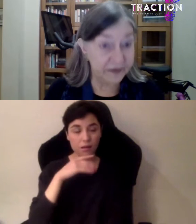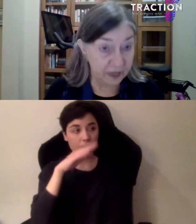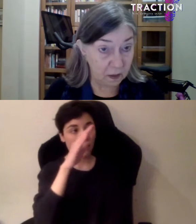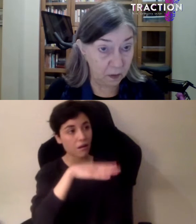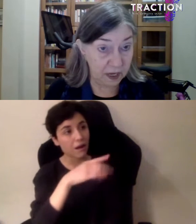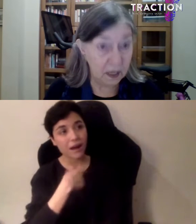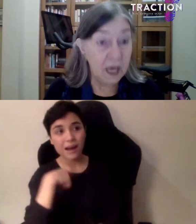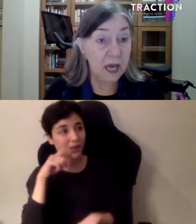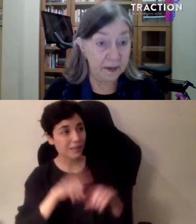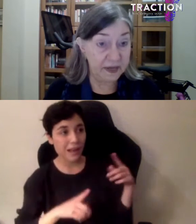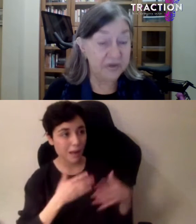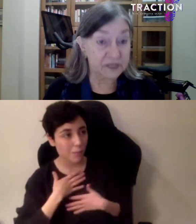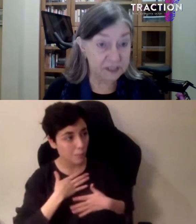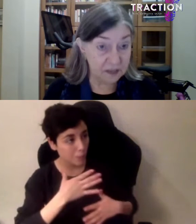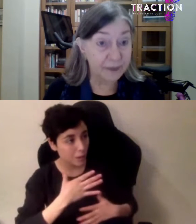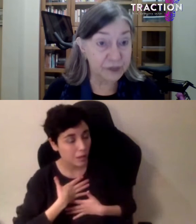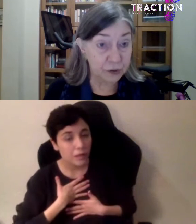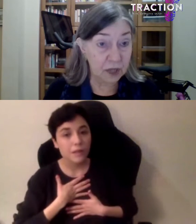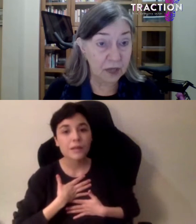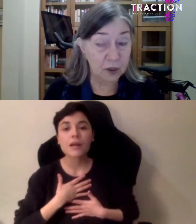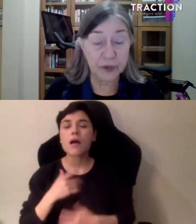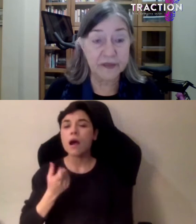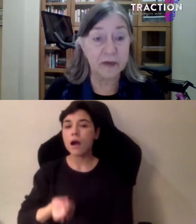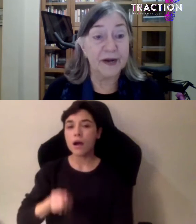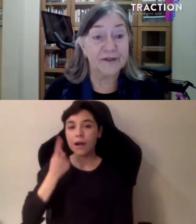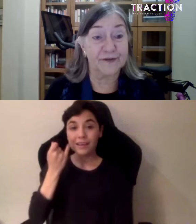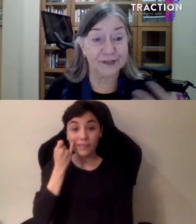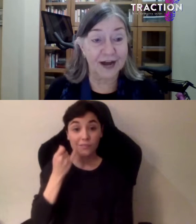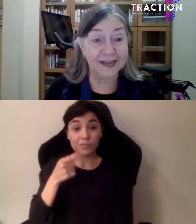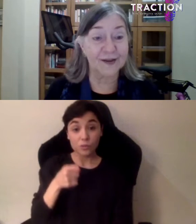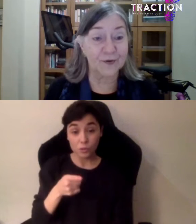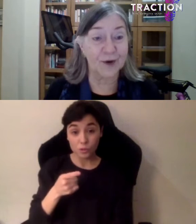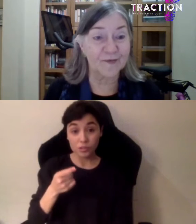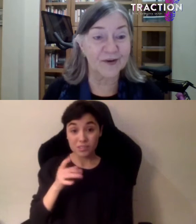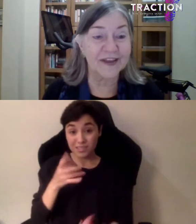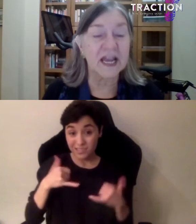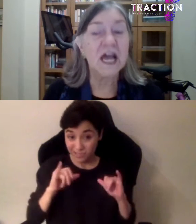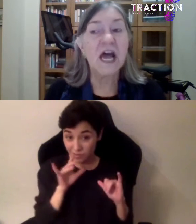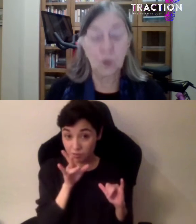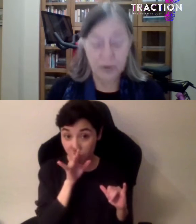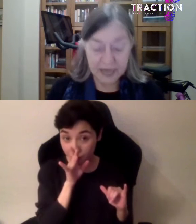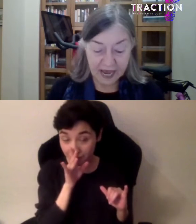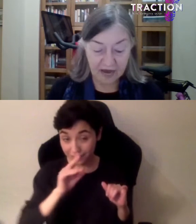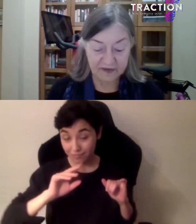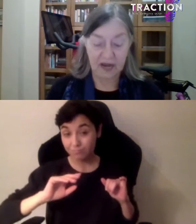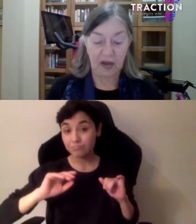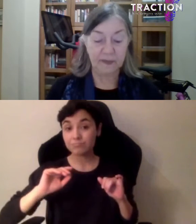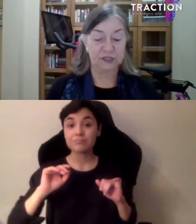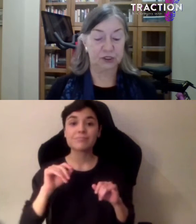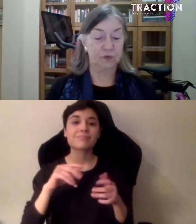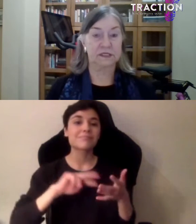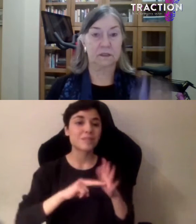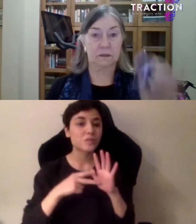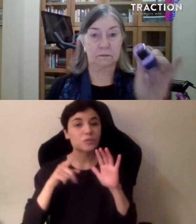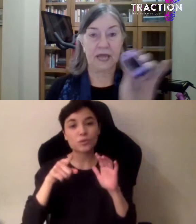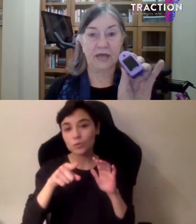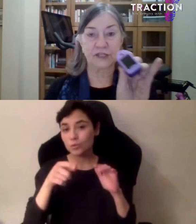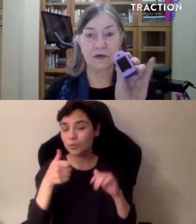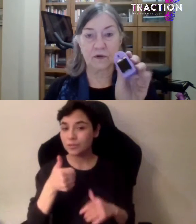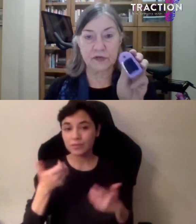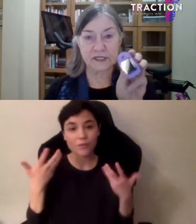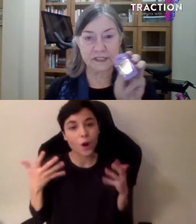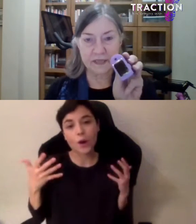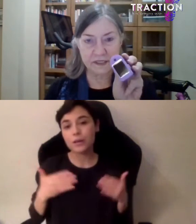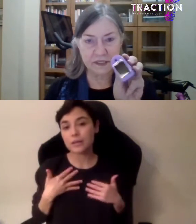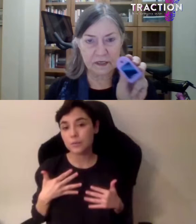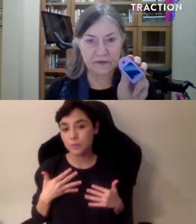fact breathing, okay? I mean, if it stops, you're no longer breathing, but if you're talking, you are breathing. We have, and I'm gonna show this little gadget.